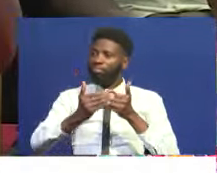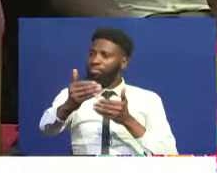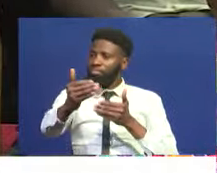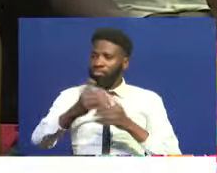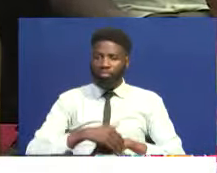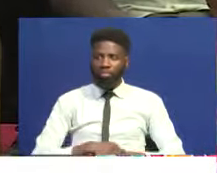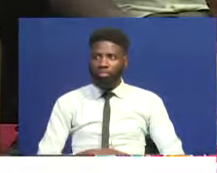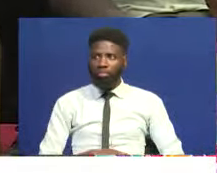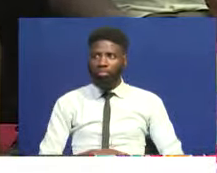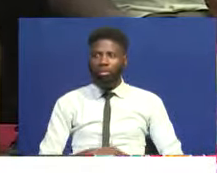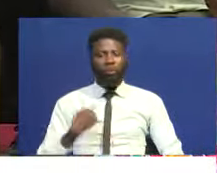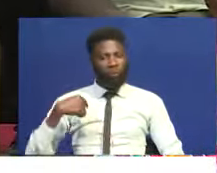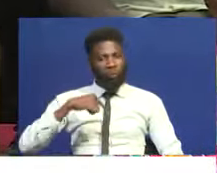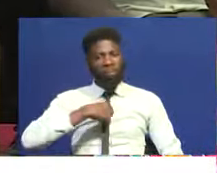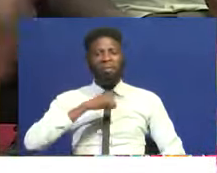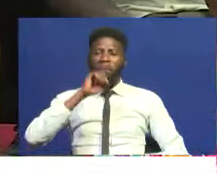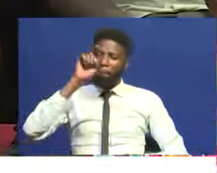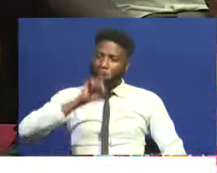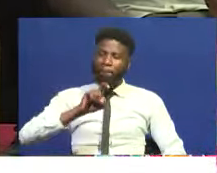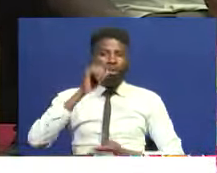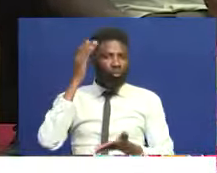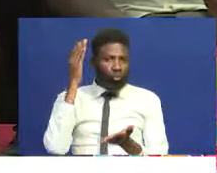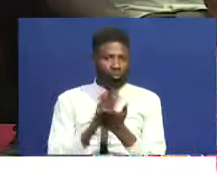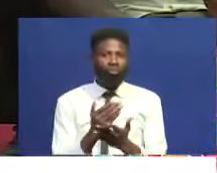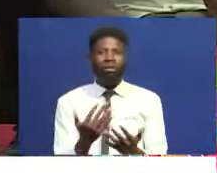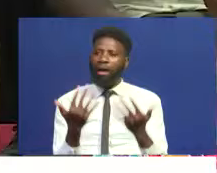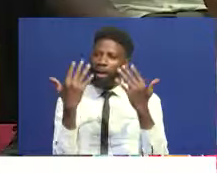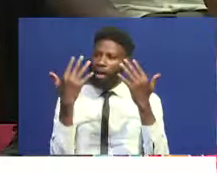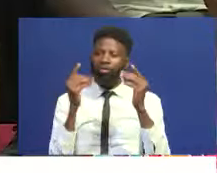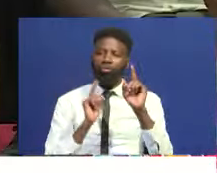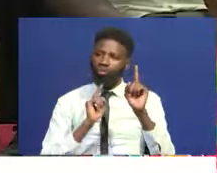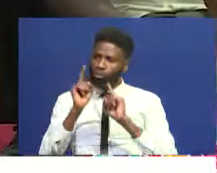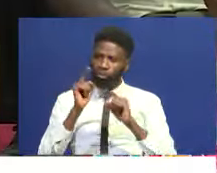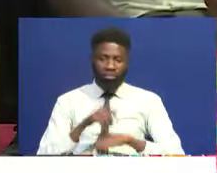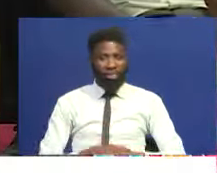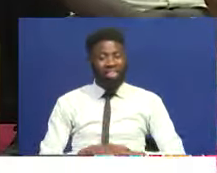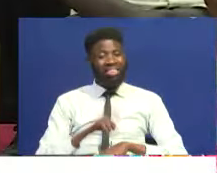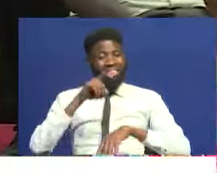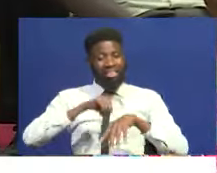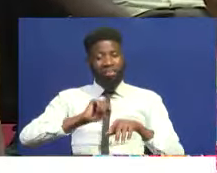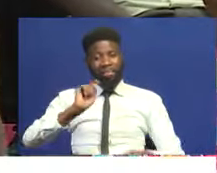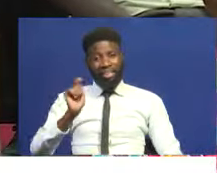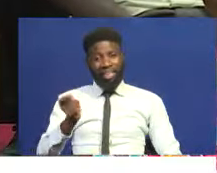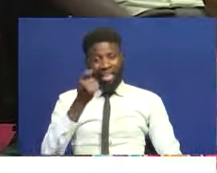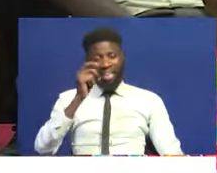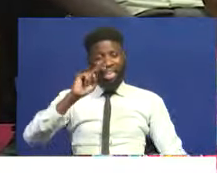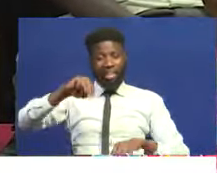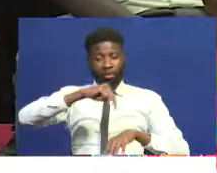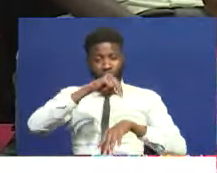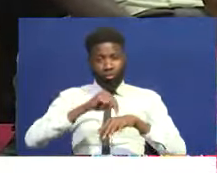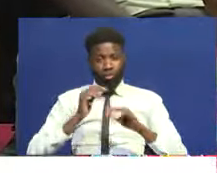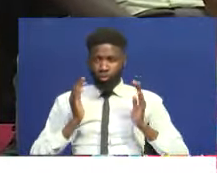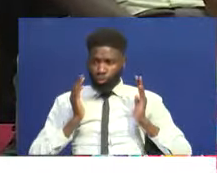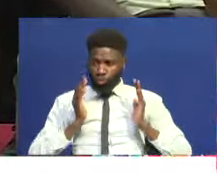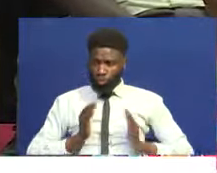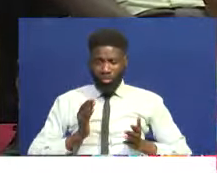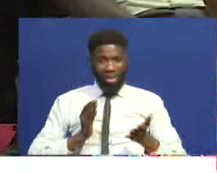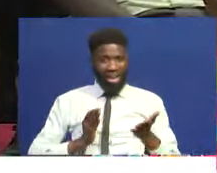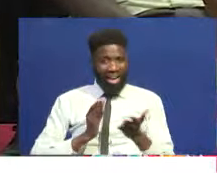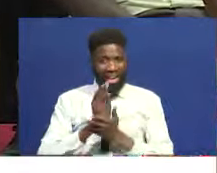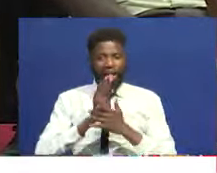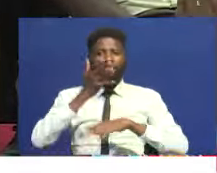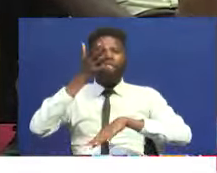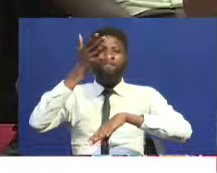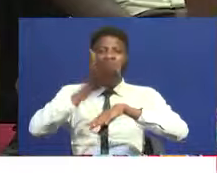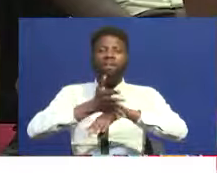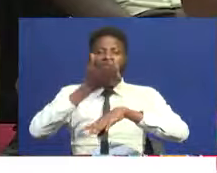we must be truthful. When the Kenya National Human Rights stepped forward with fake